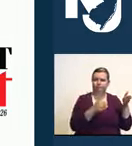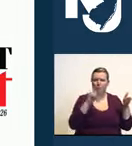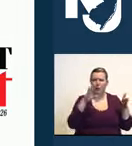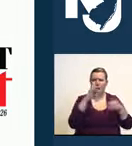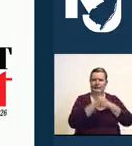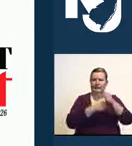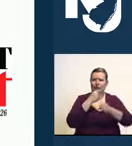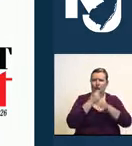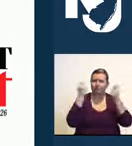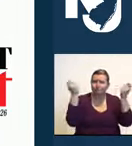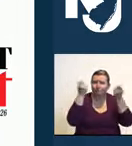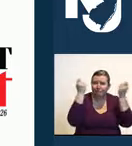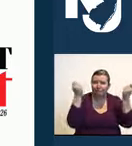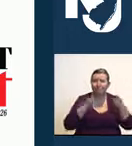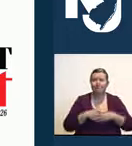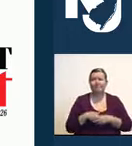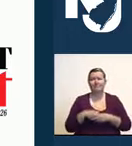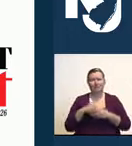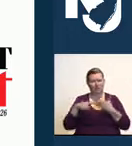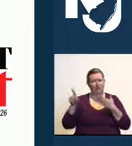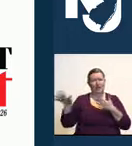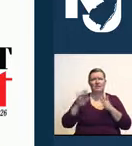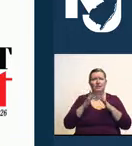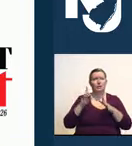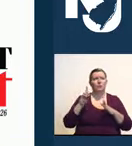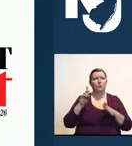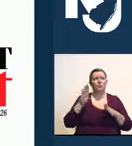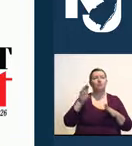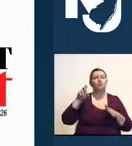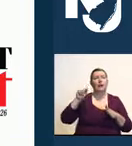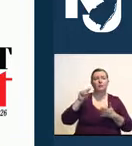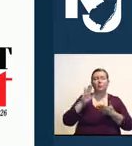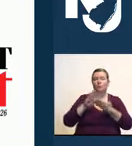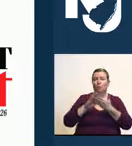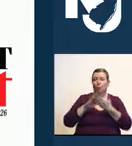corner. Check them out, ducre.edu,